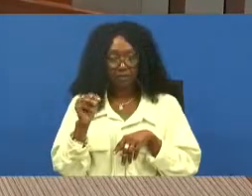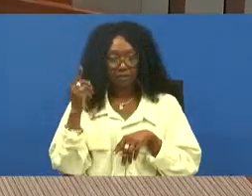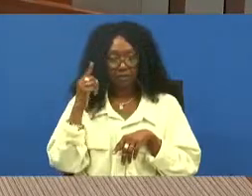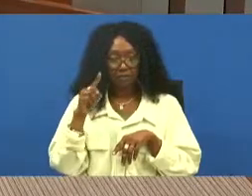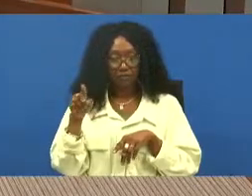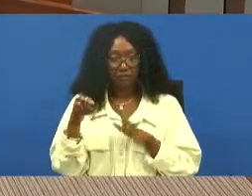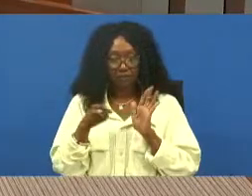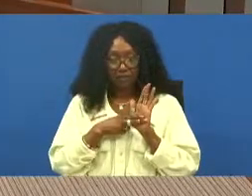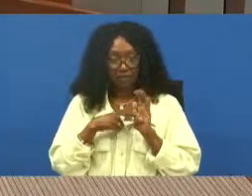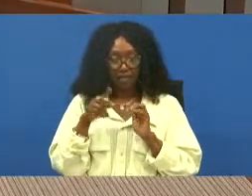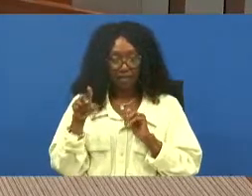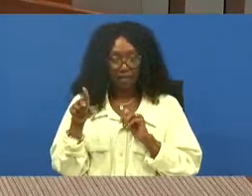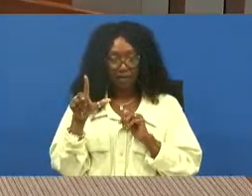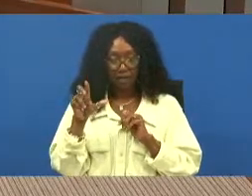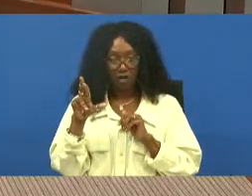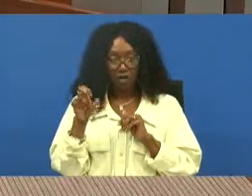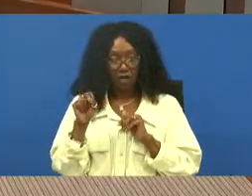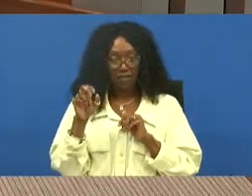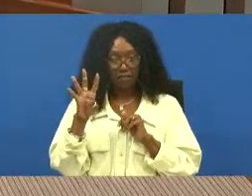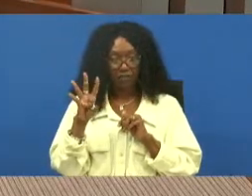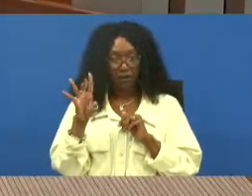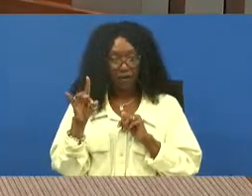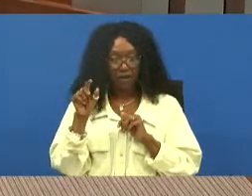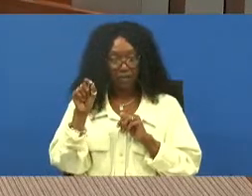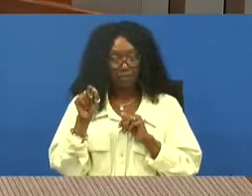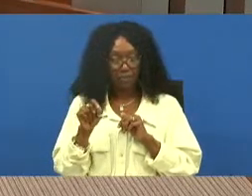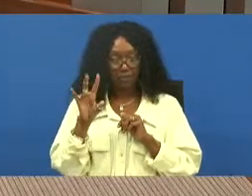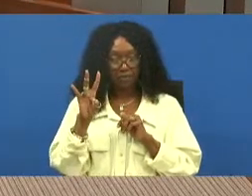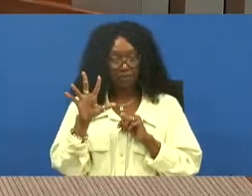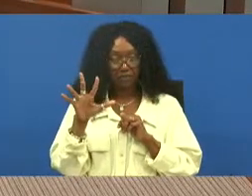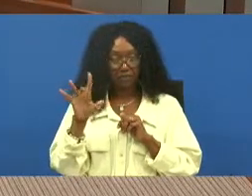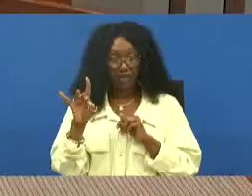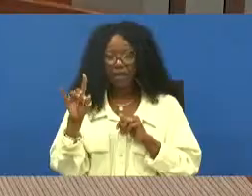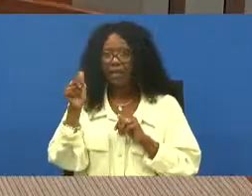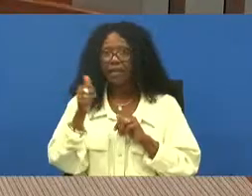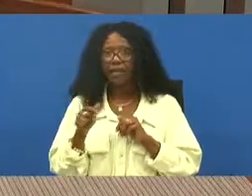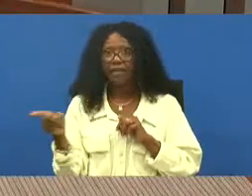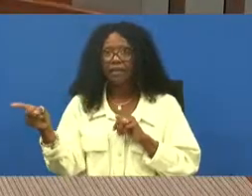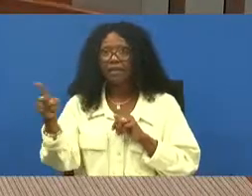LRS 48-758 by the Finance Director. Anyone here wishing to speak on this item?